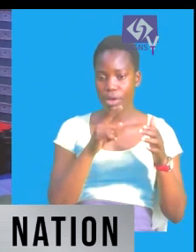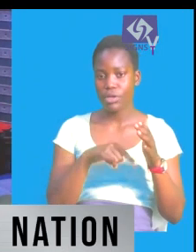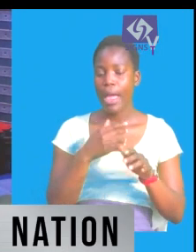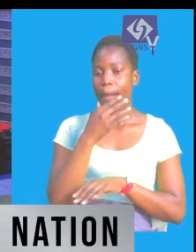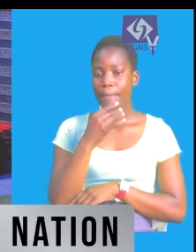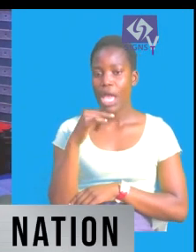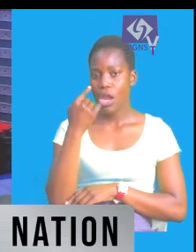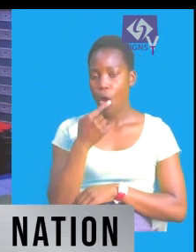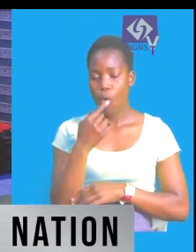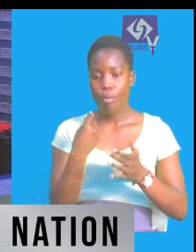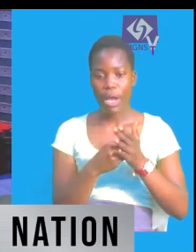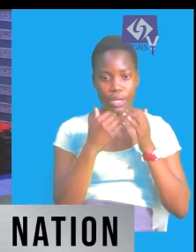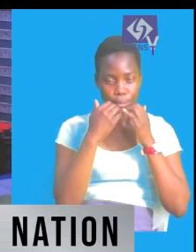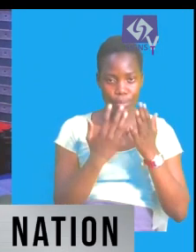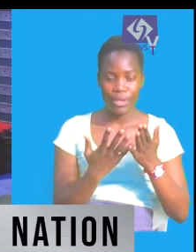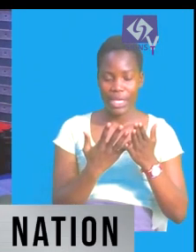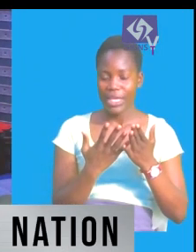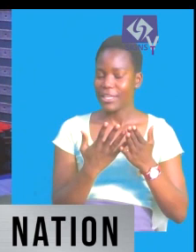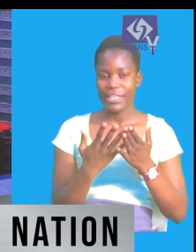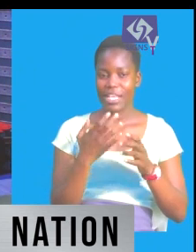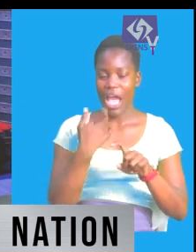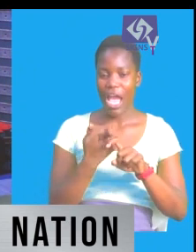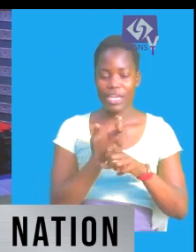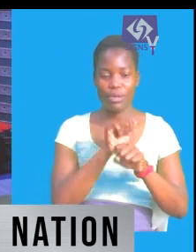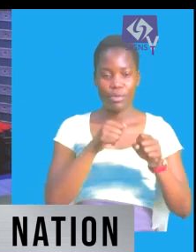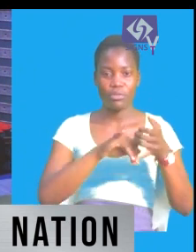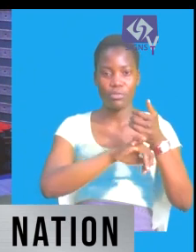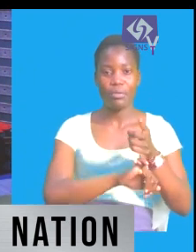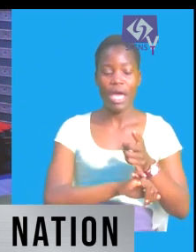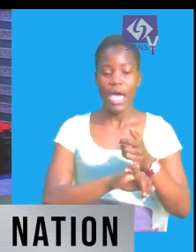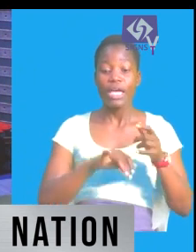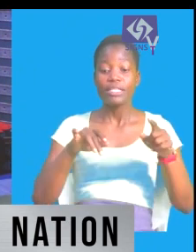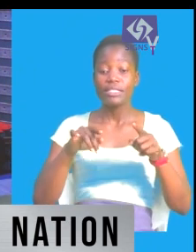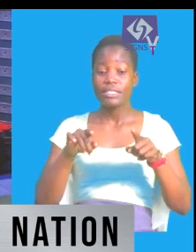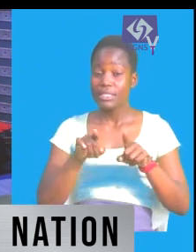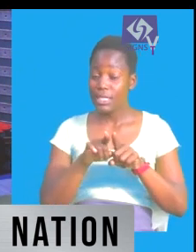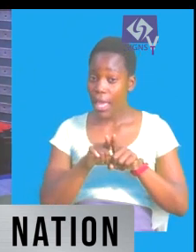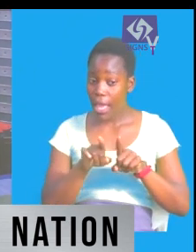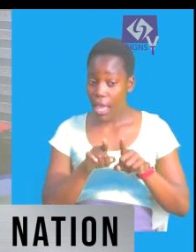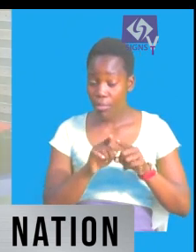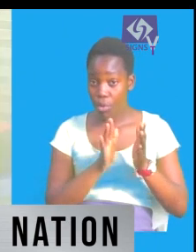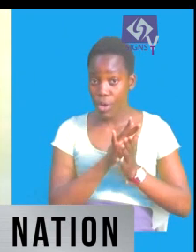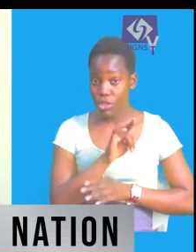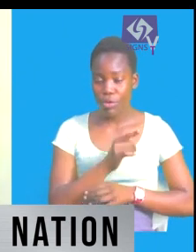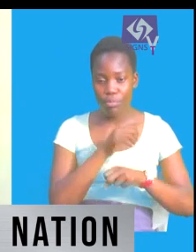don't have money now, it's tricky. You can't marry anybody. Do you share the same view?